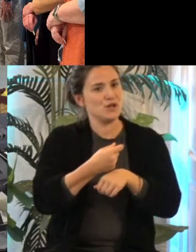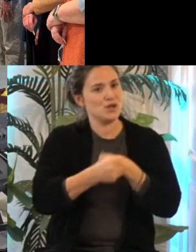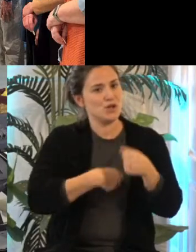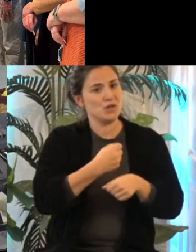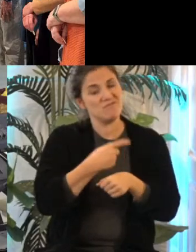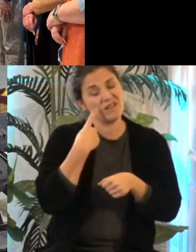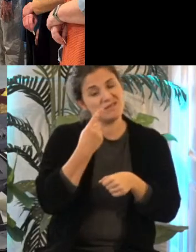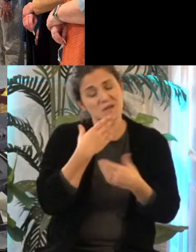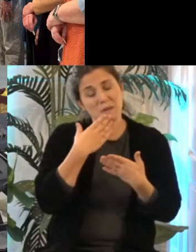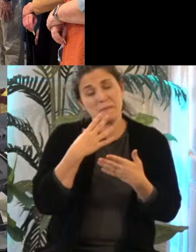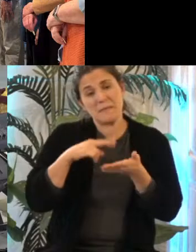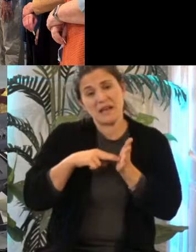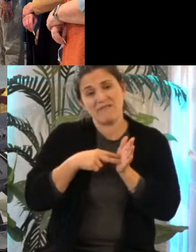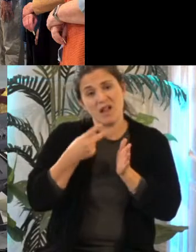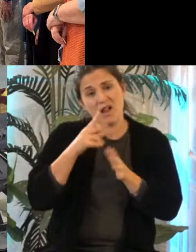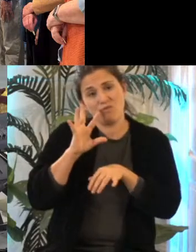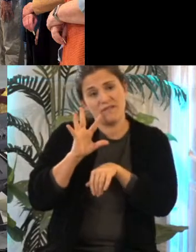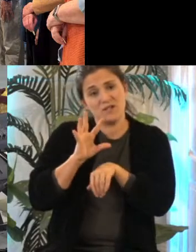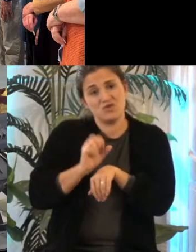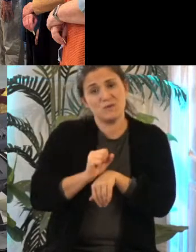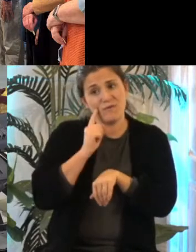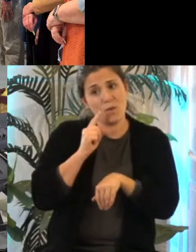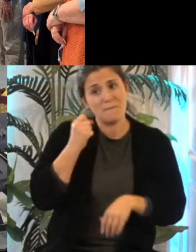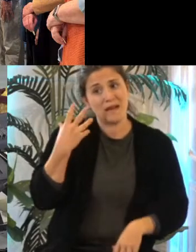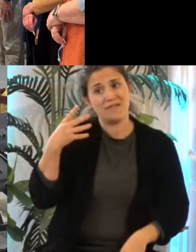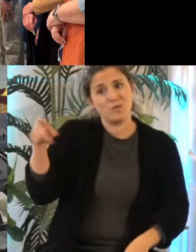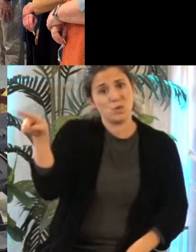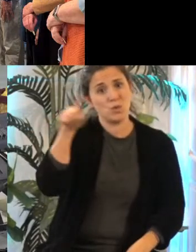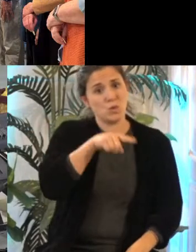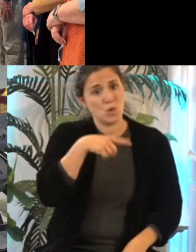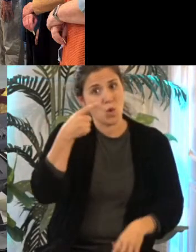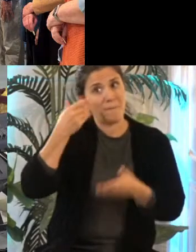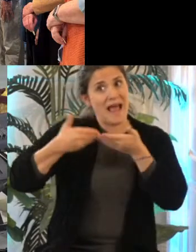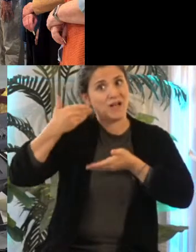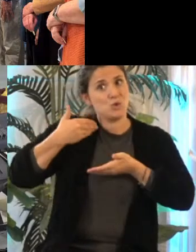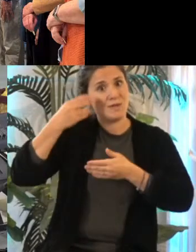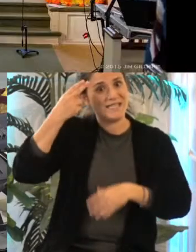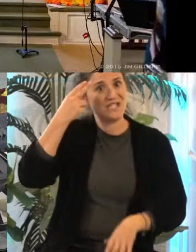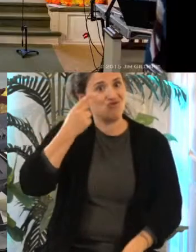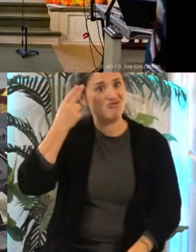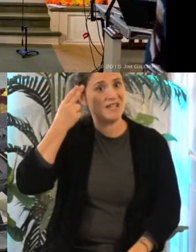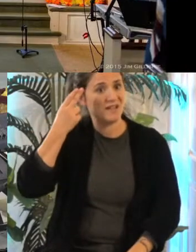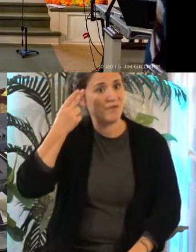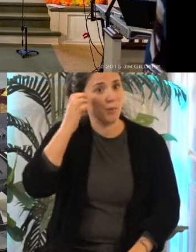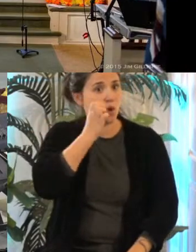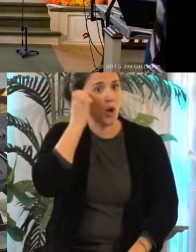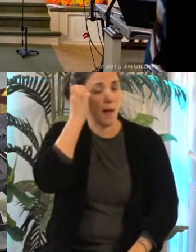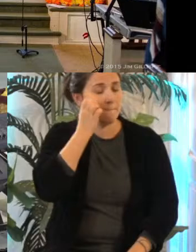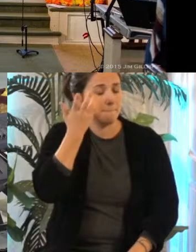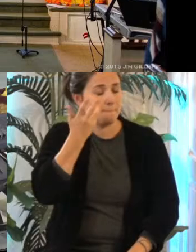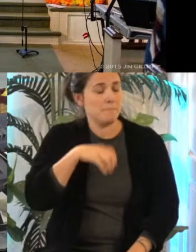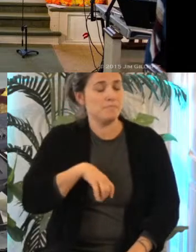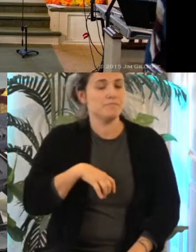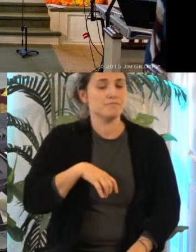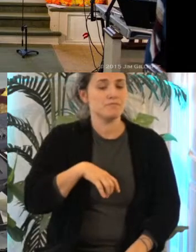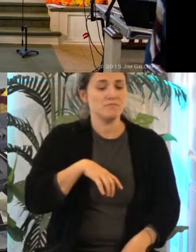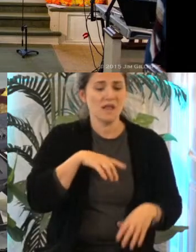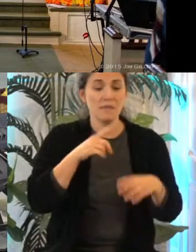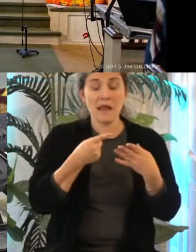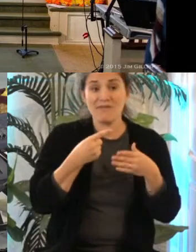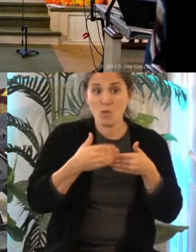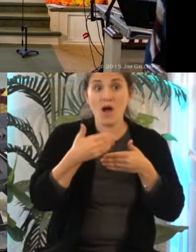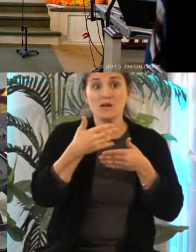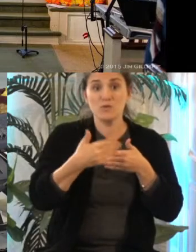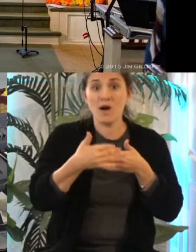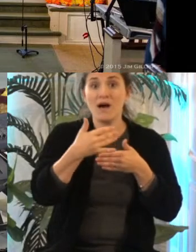lot of people, and it goes back to our history in Europe many years ago. And then every once in a while, when it falls on a